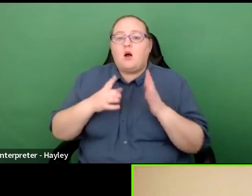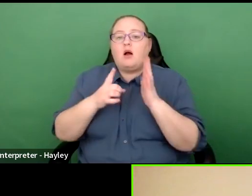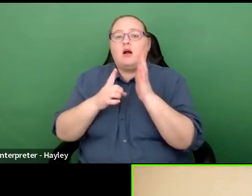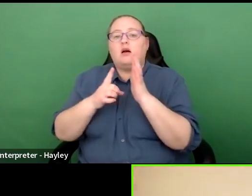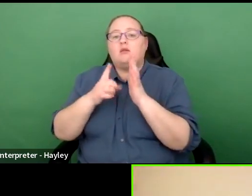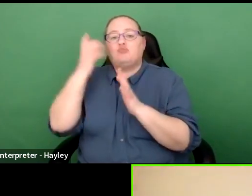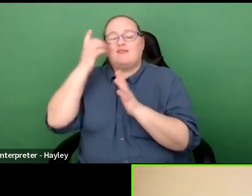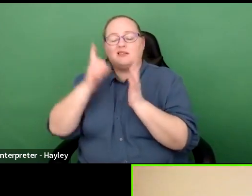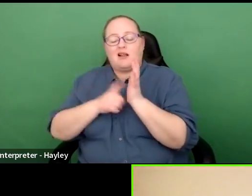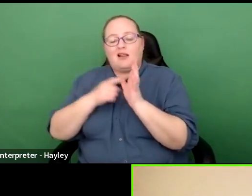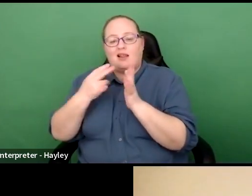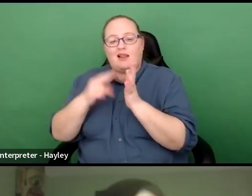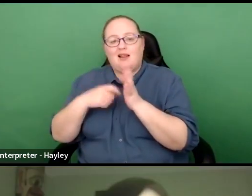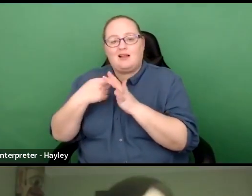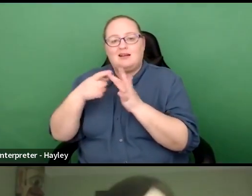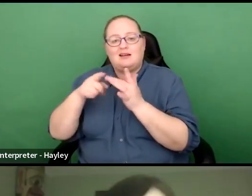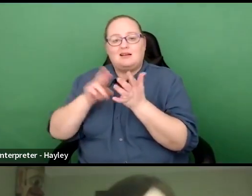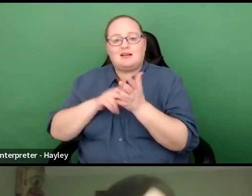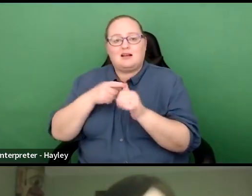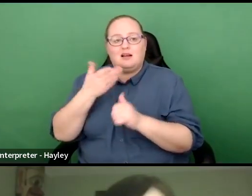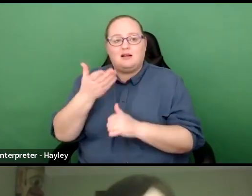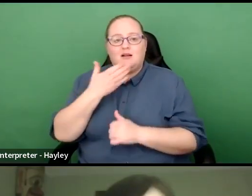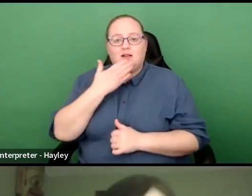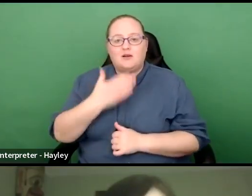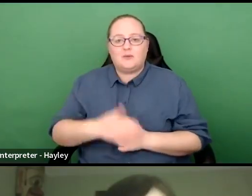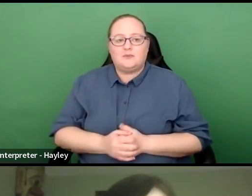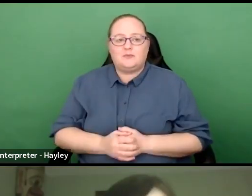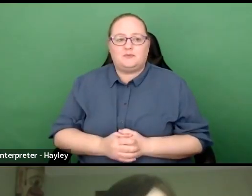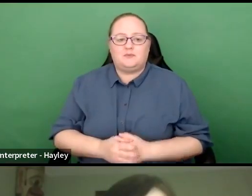Lankina. Thank you.